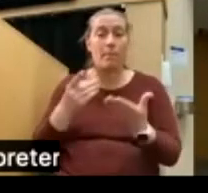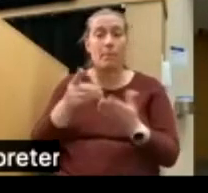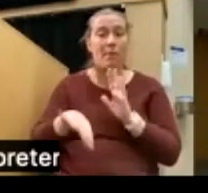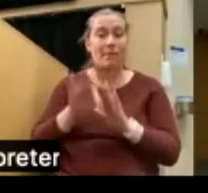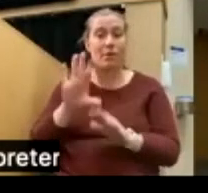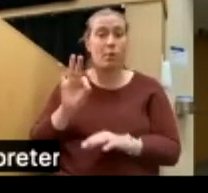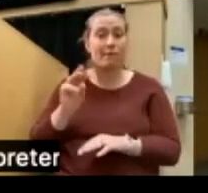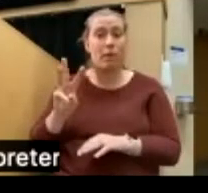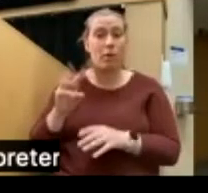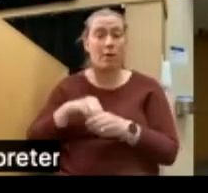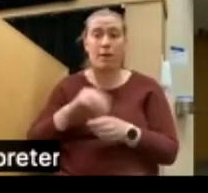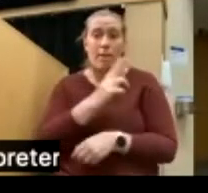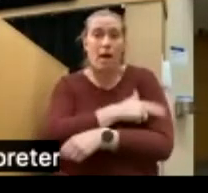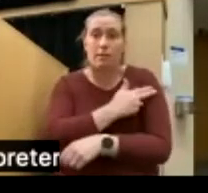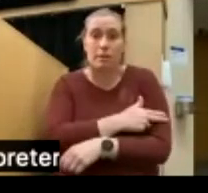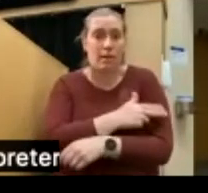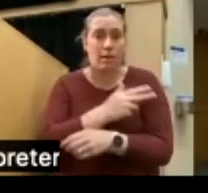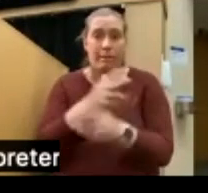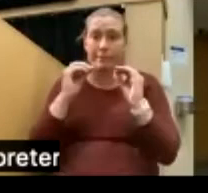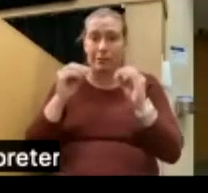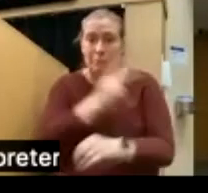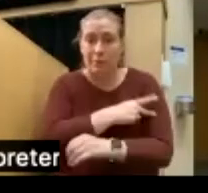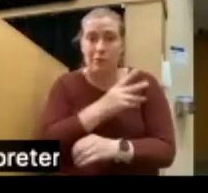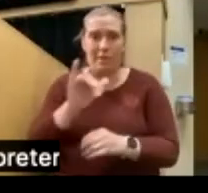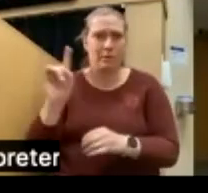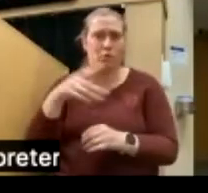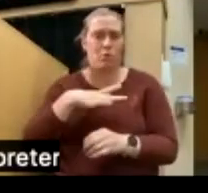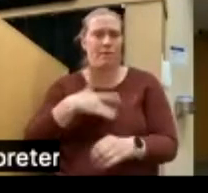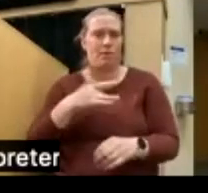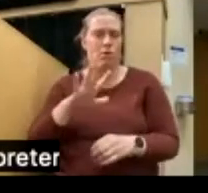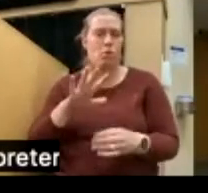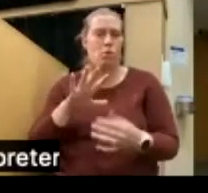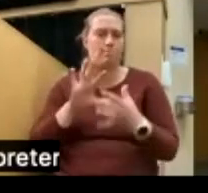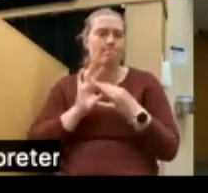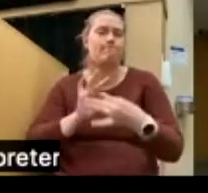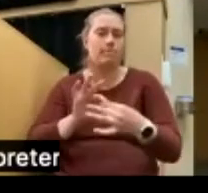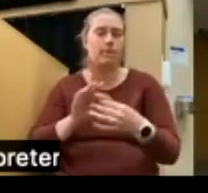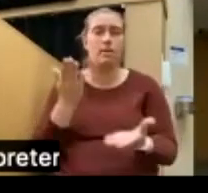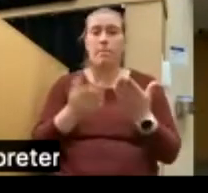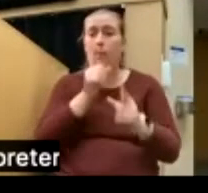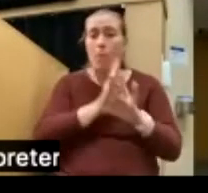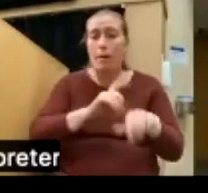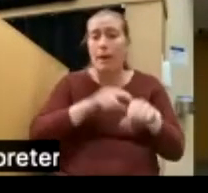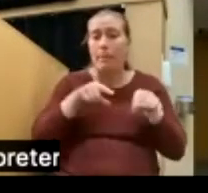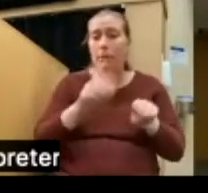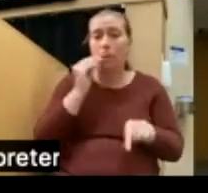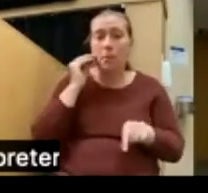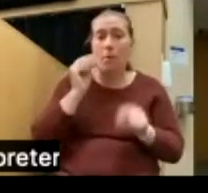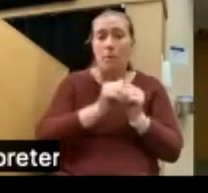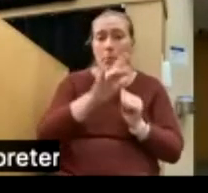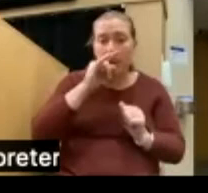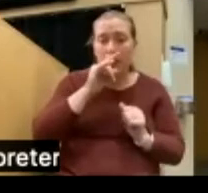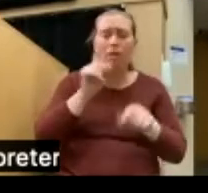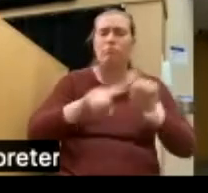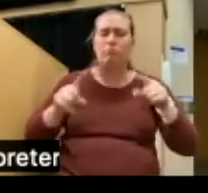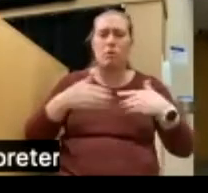seeing patients, maybe it's teaching, maybe it's at quiet times with your kids at home. It can be so varied, but it's one of those